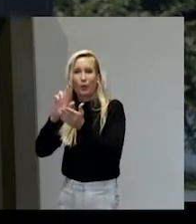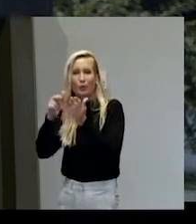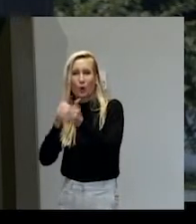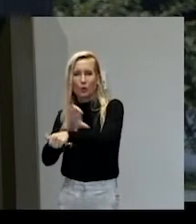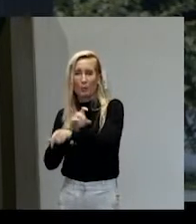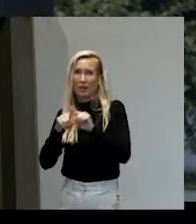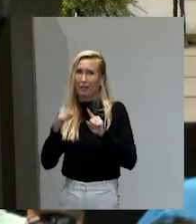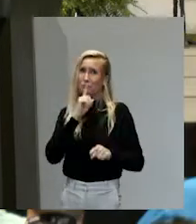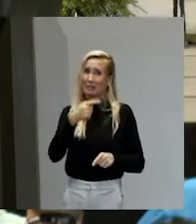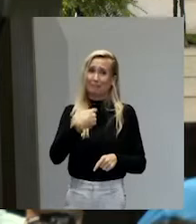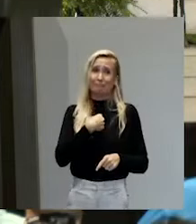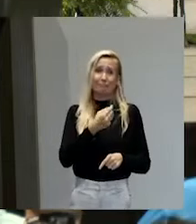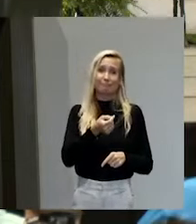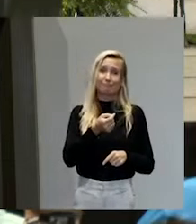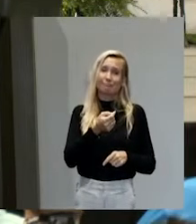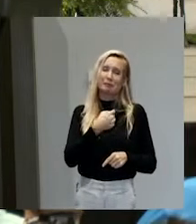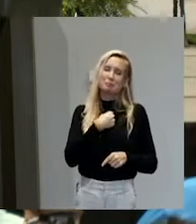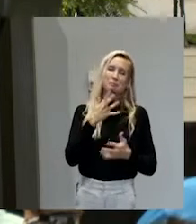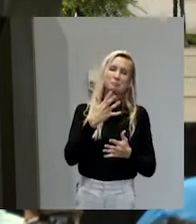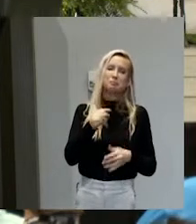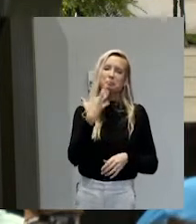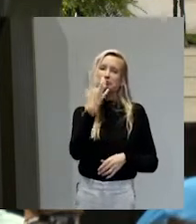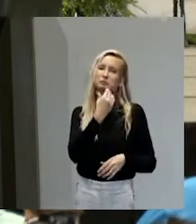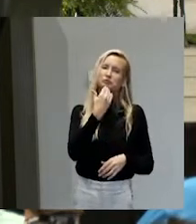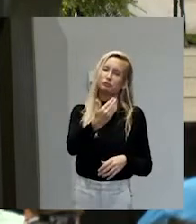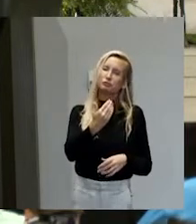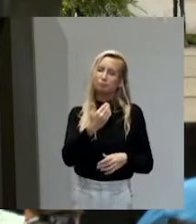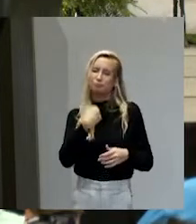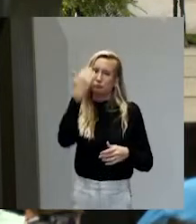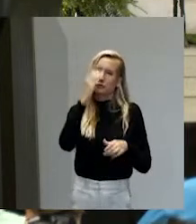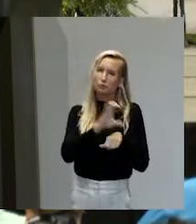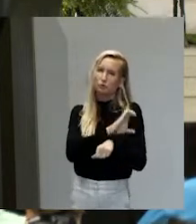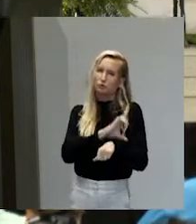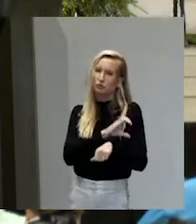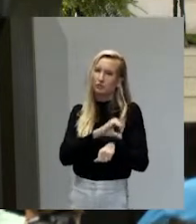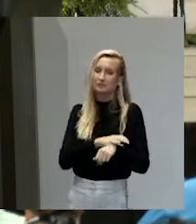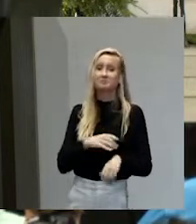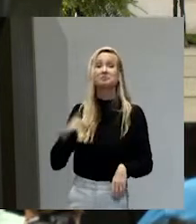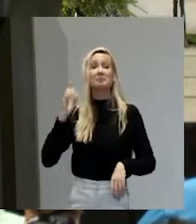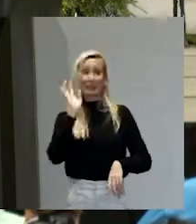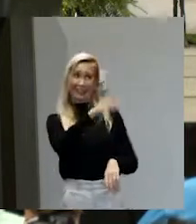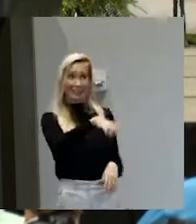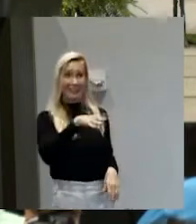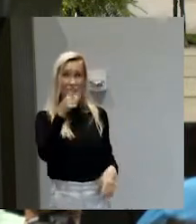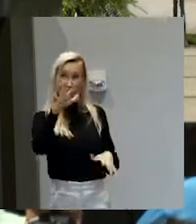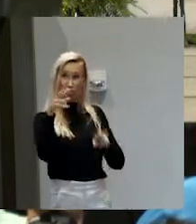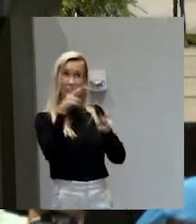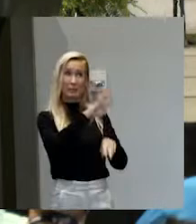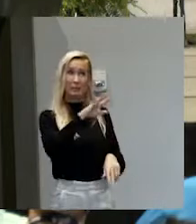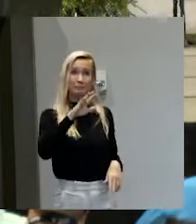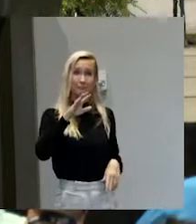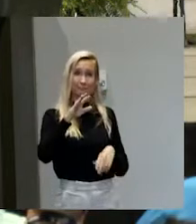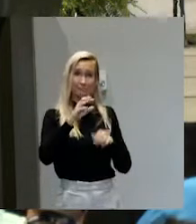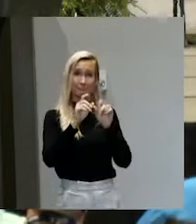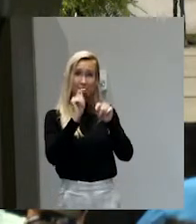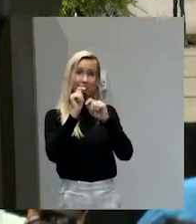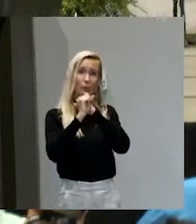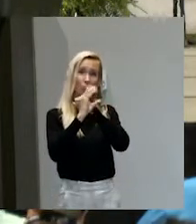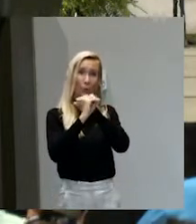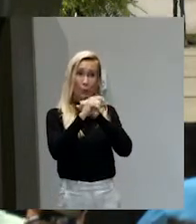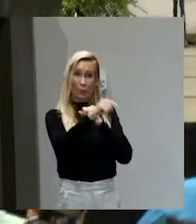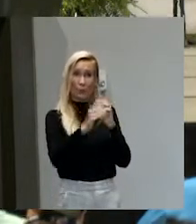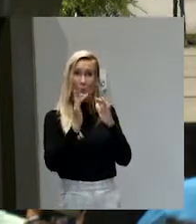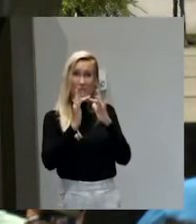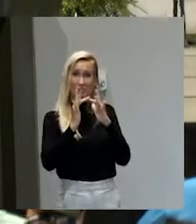know exactly what he's talking about. Tell him about it. No. We'll do it later. Save the pitch for the end. Save the pitch for the end. We only have